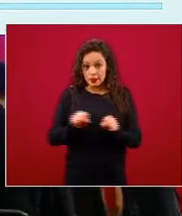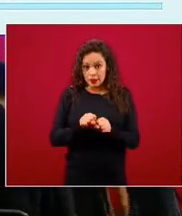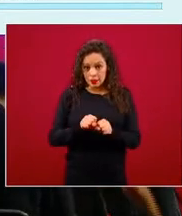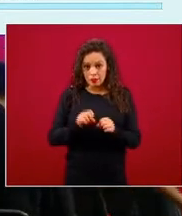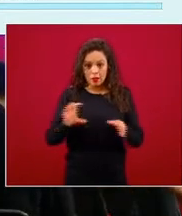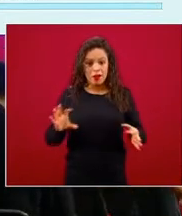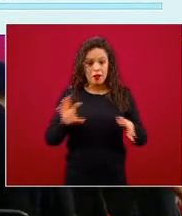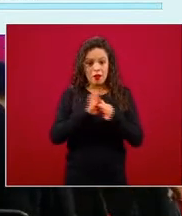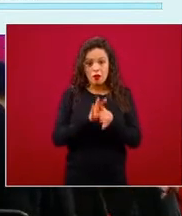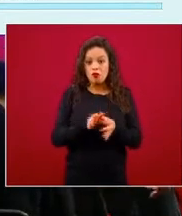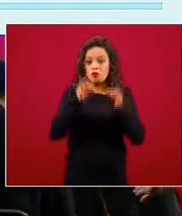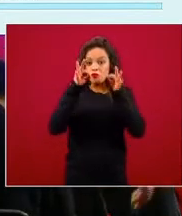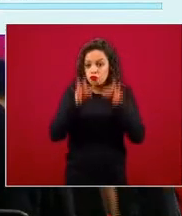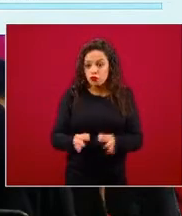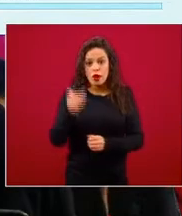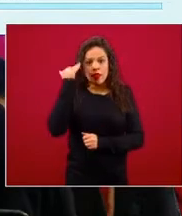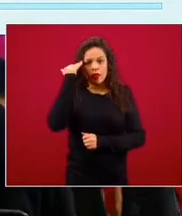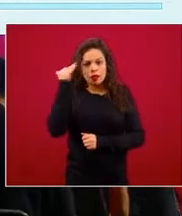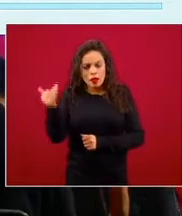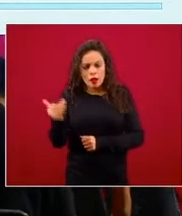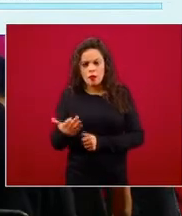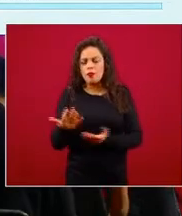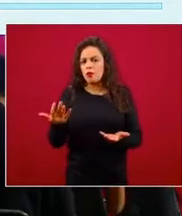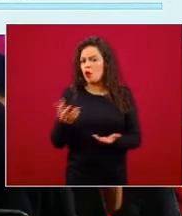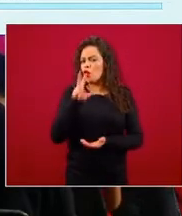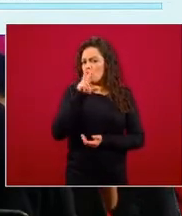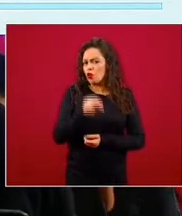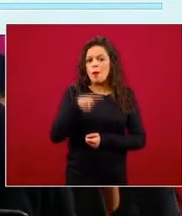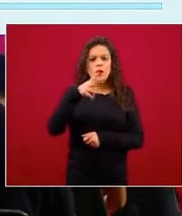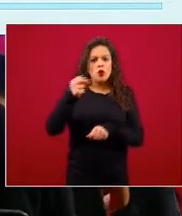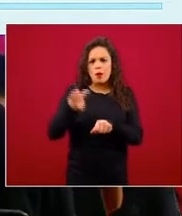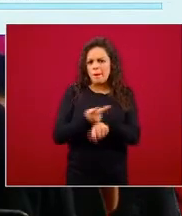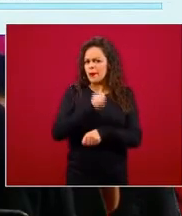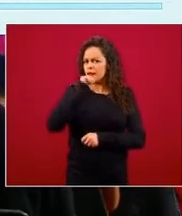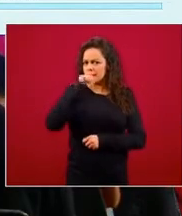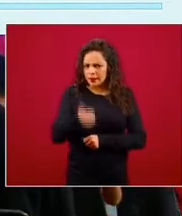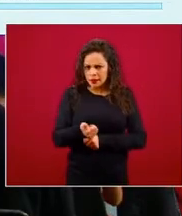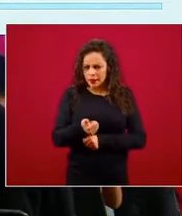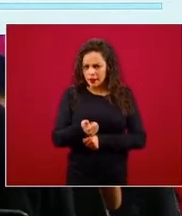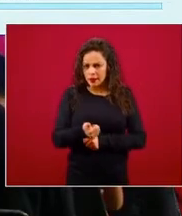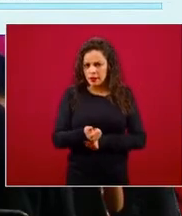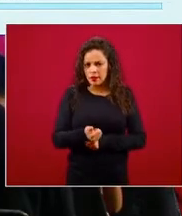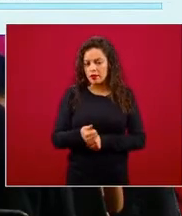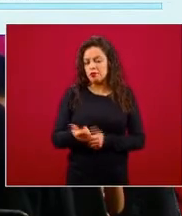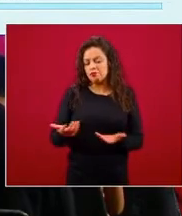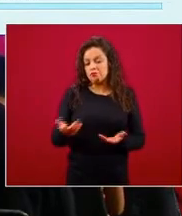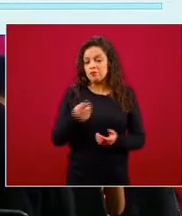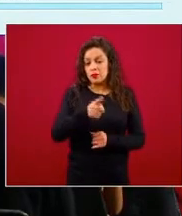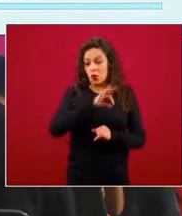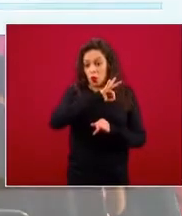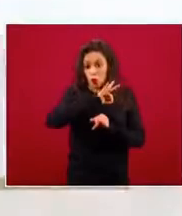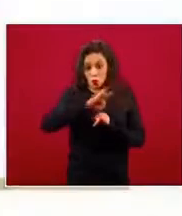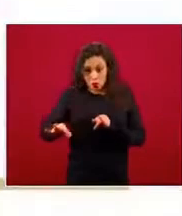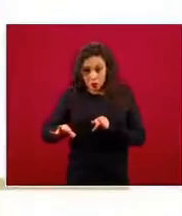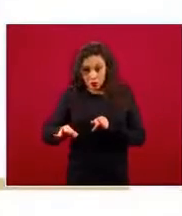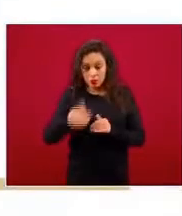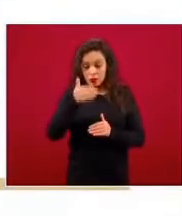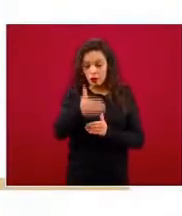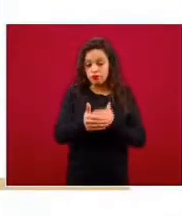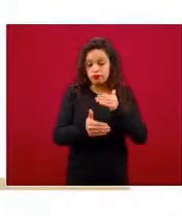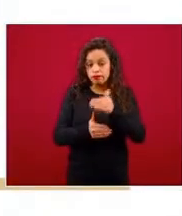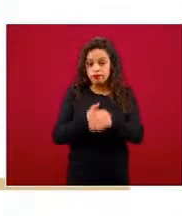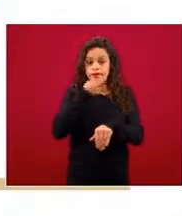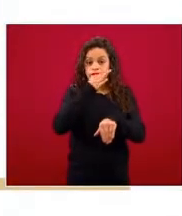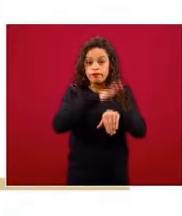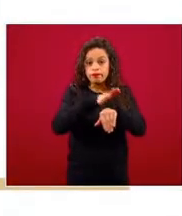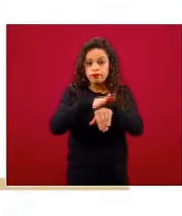don't necessarily have to match, and that's completely okay, because due to the notification cycle, sometimes they do get to match. And since